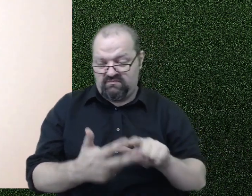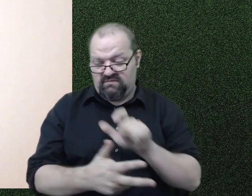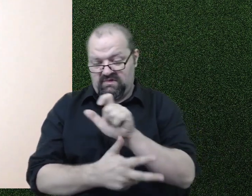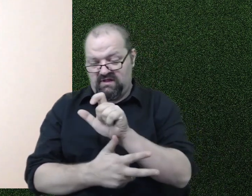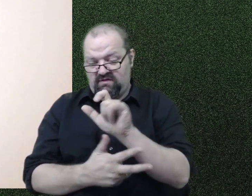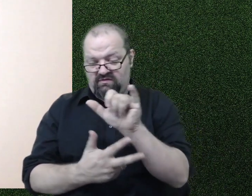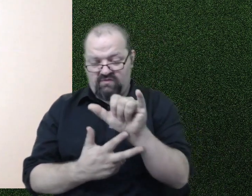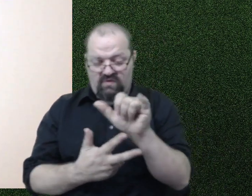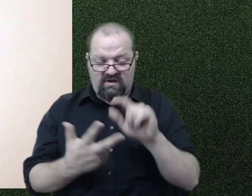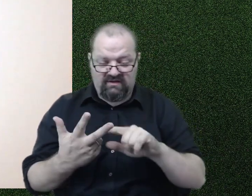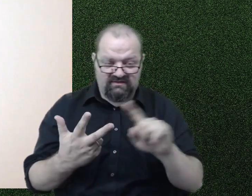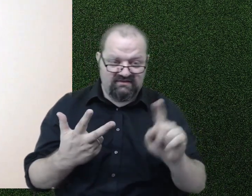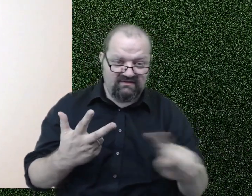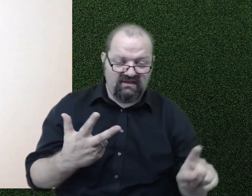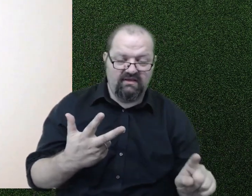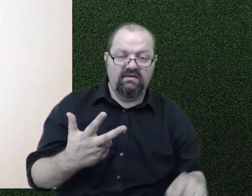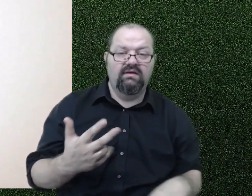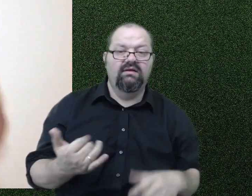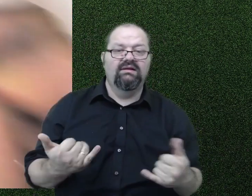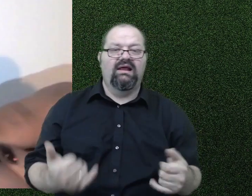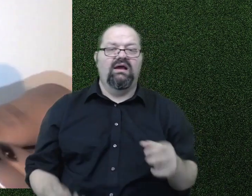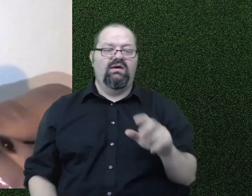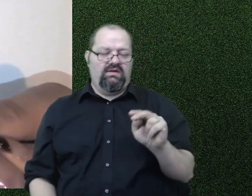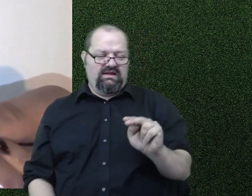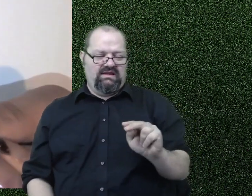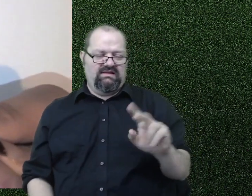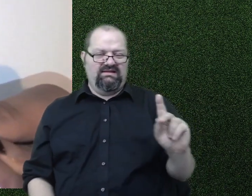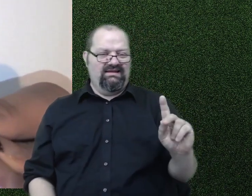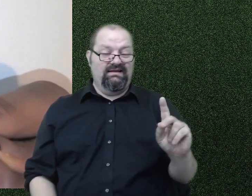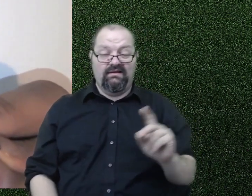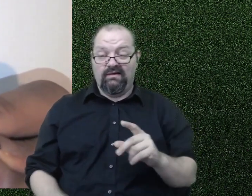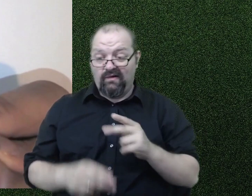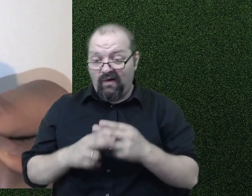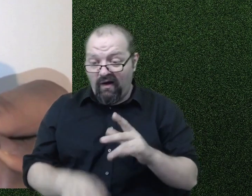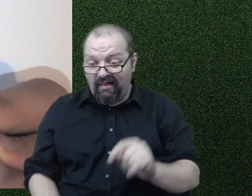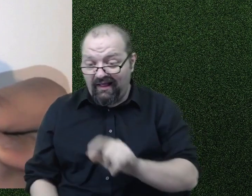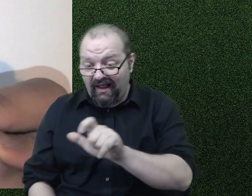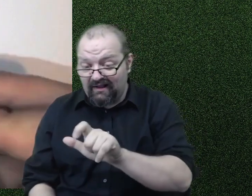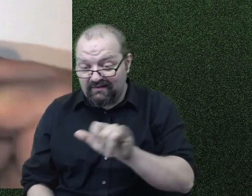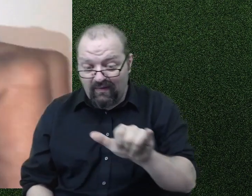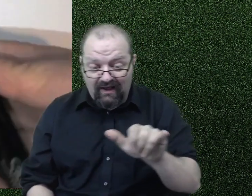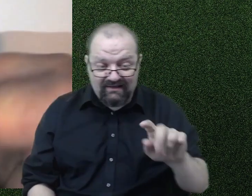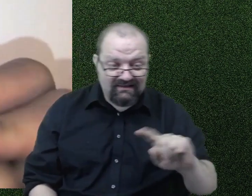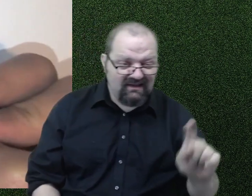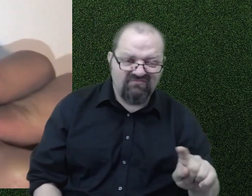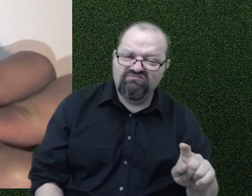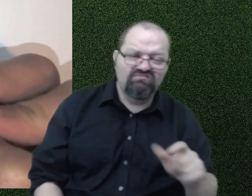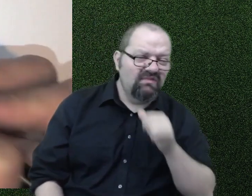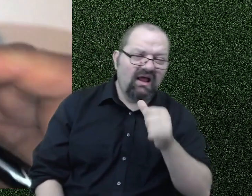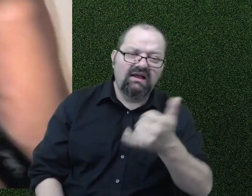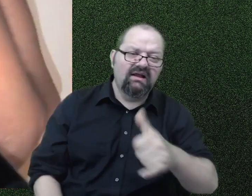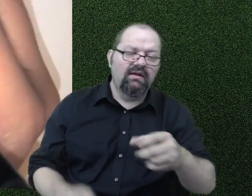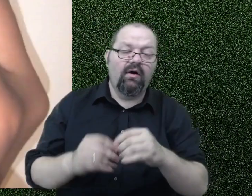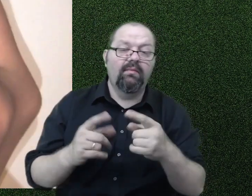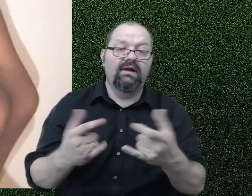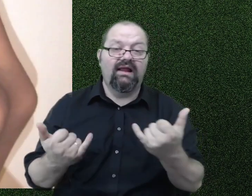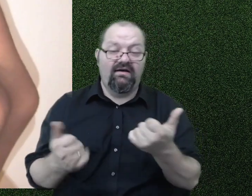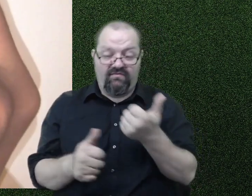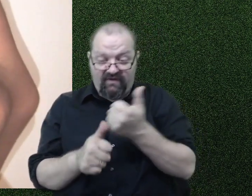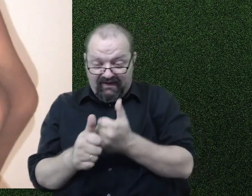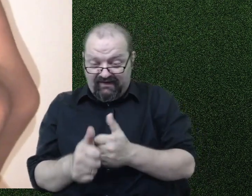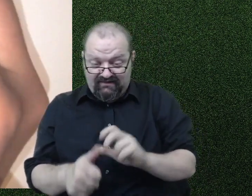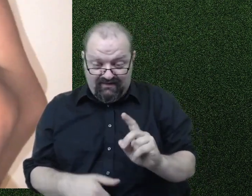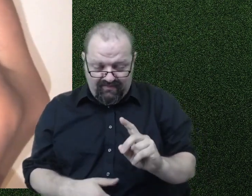When I go to ND, I can't really call it x, y, and z anymore, but I'm going to have one component for every dimension.